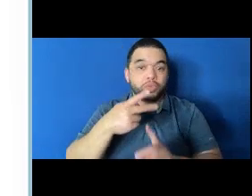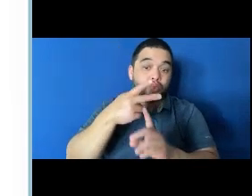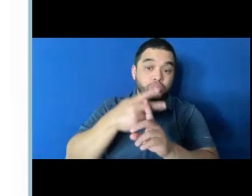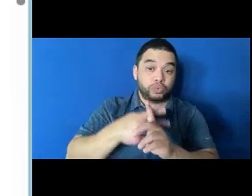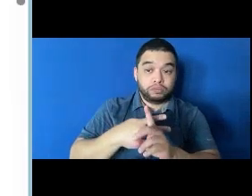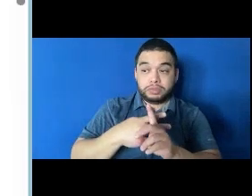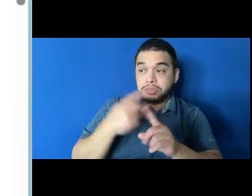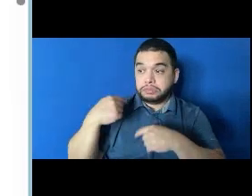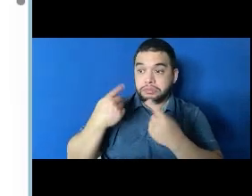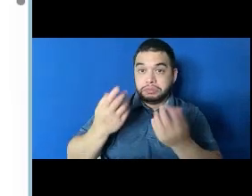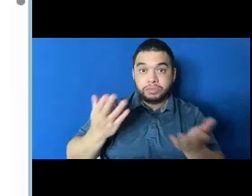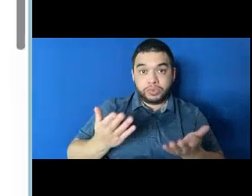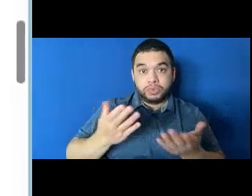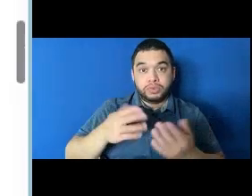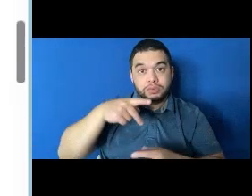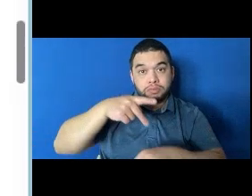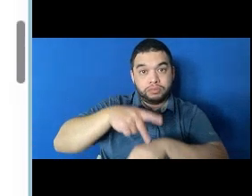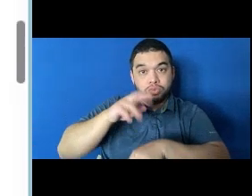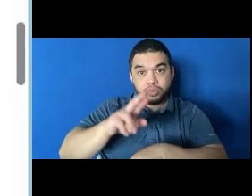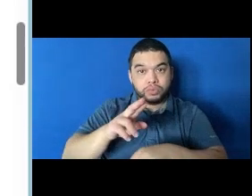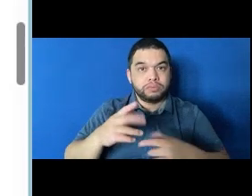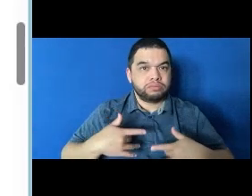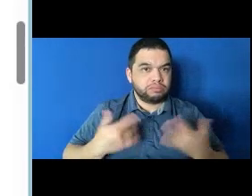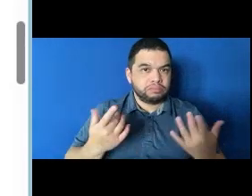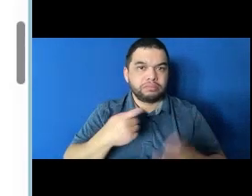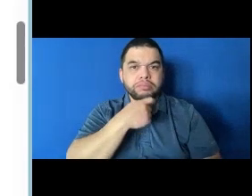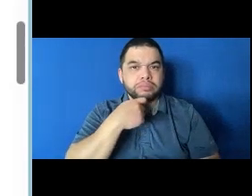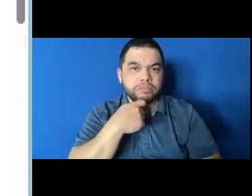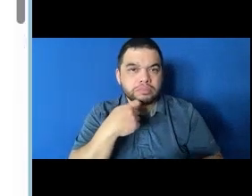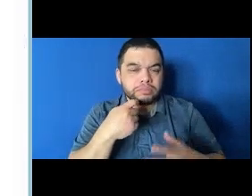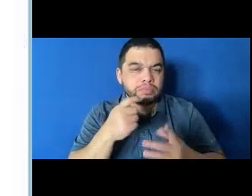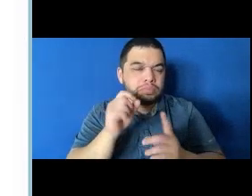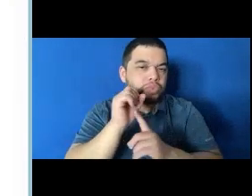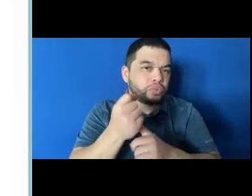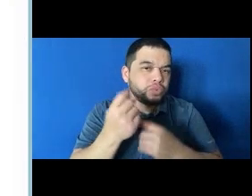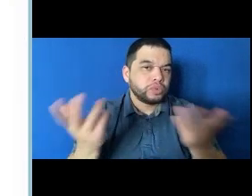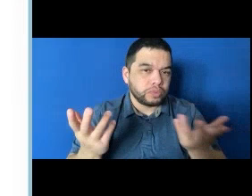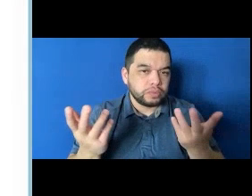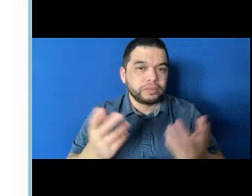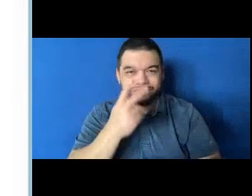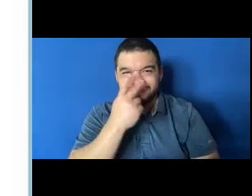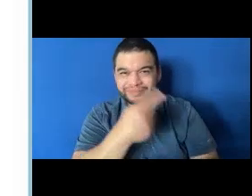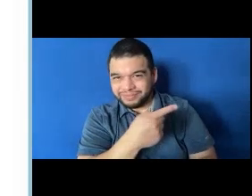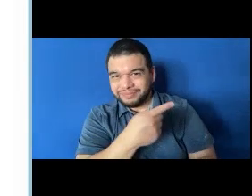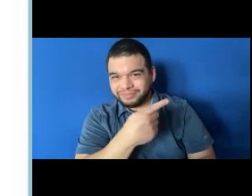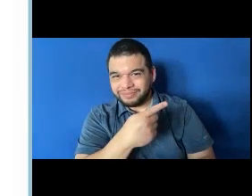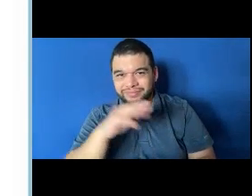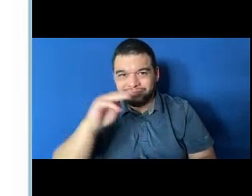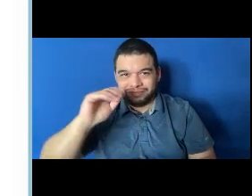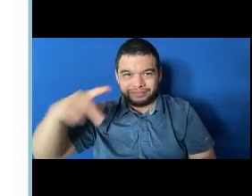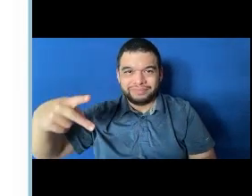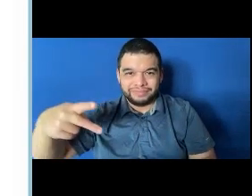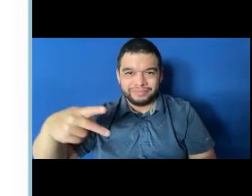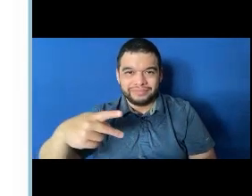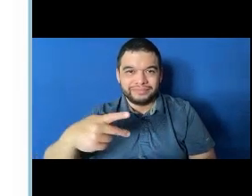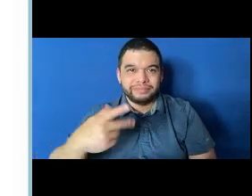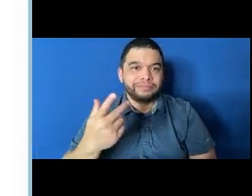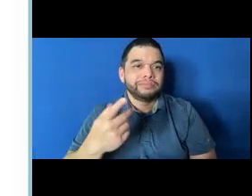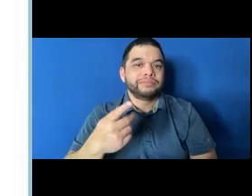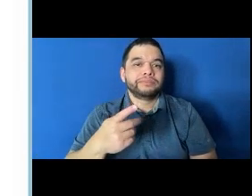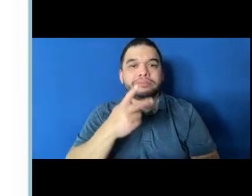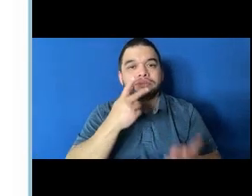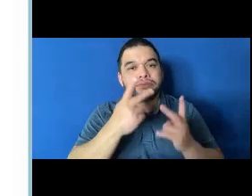2 months for Puerto Rico, and there are interactive maps where you can see the conditions, what would be